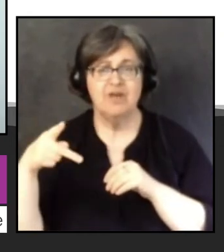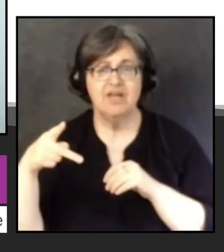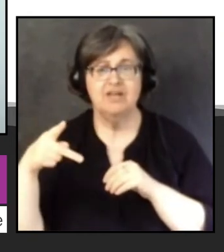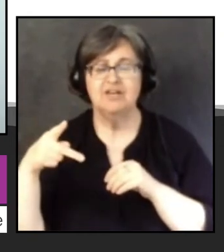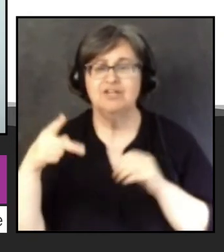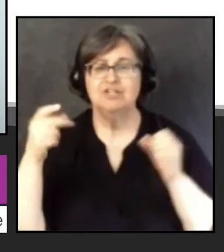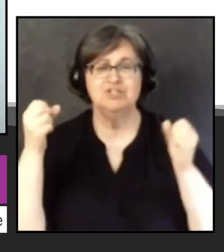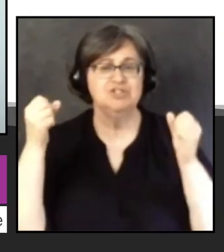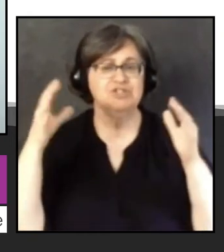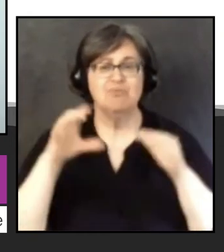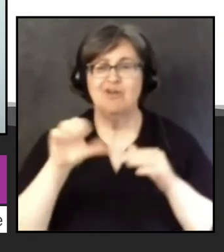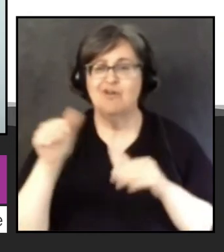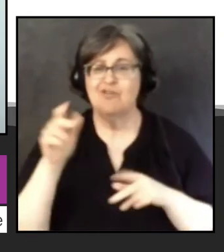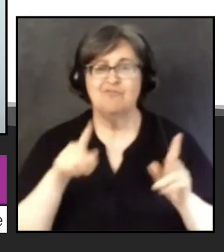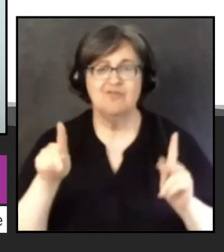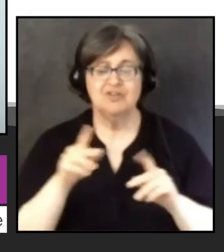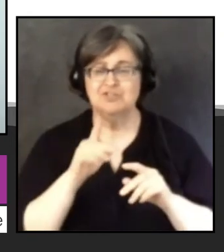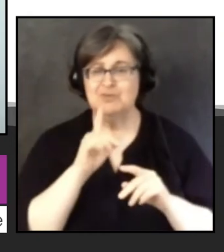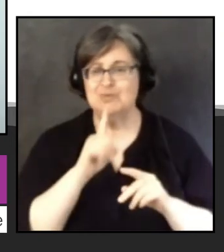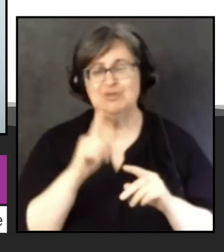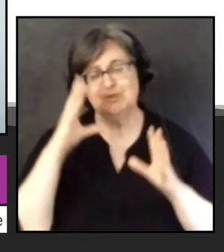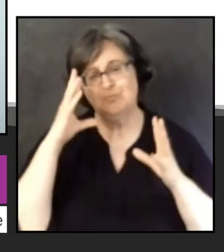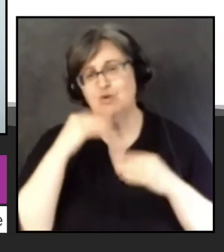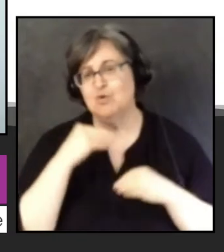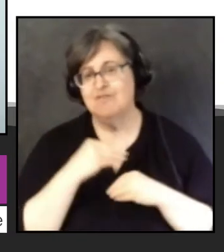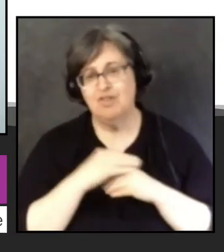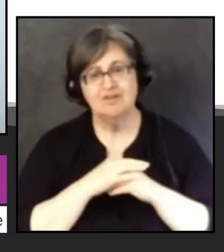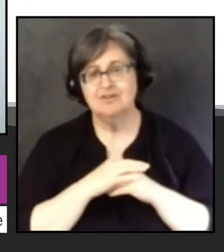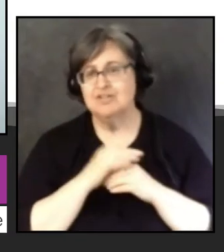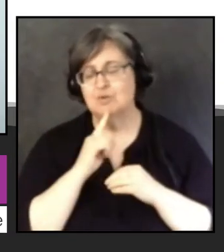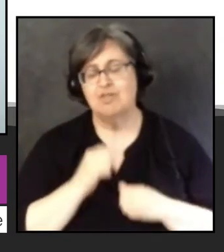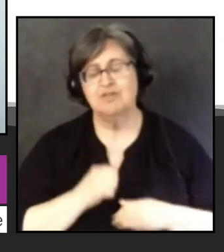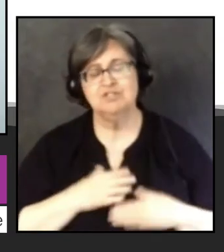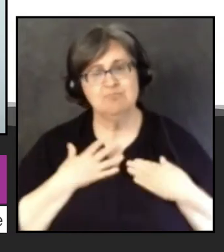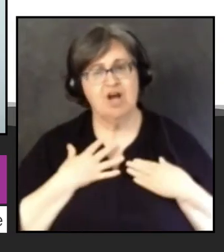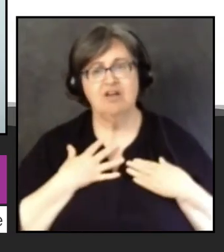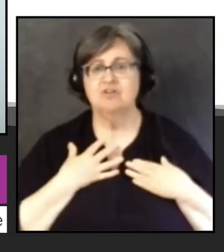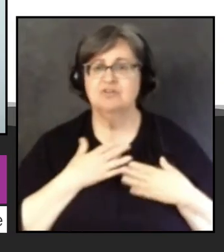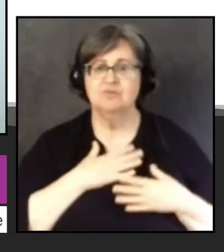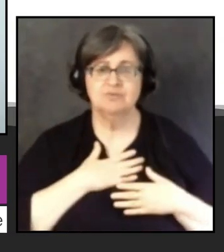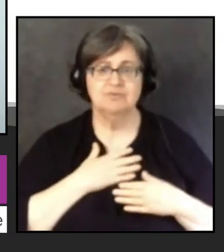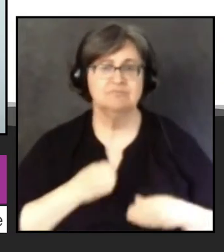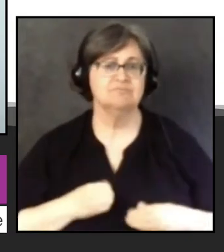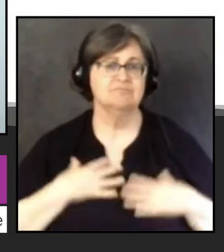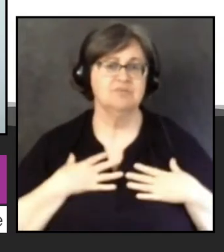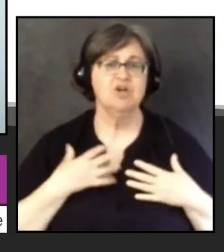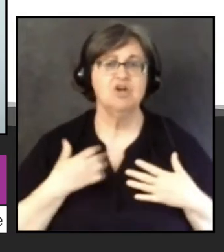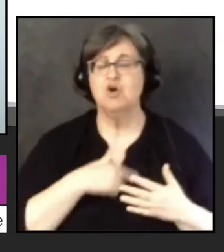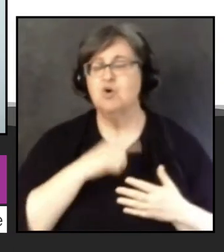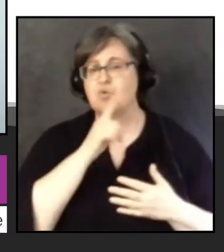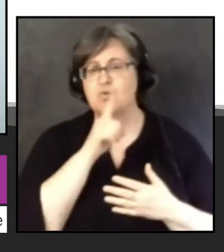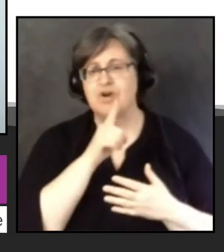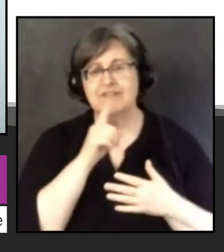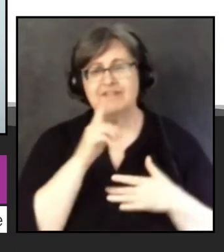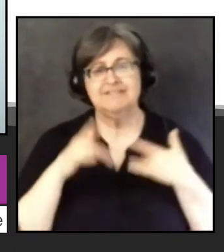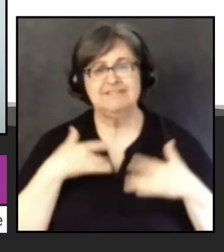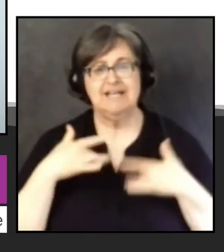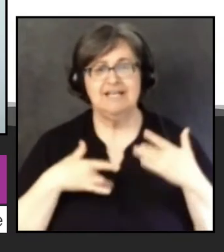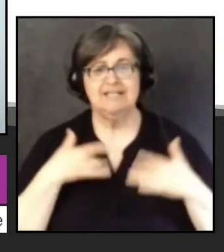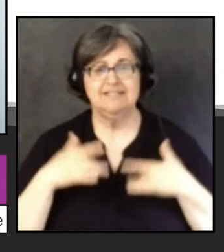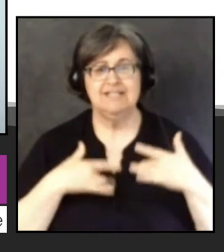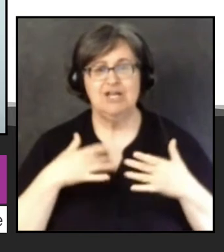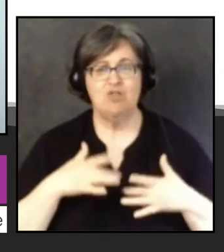so many other folks. And it's been really beautiful and inspiring. And we're just so excited